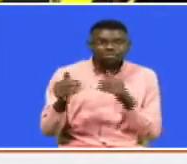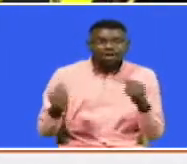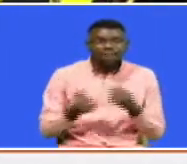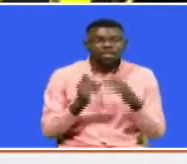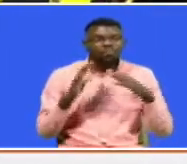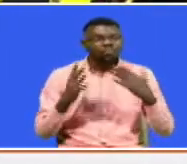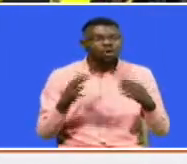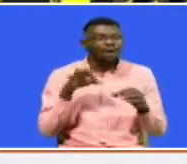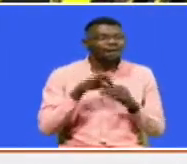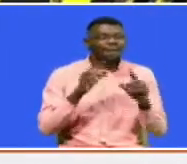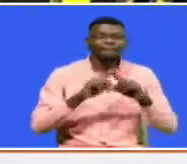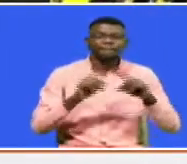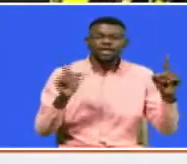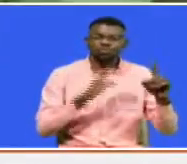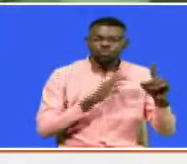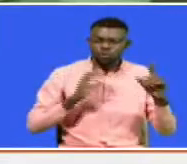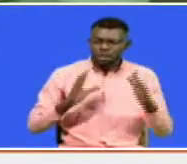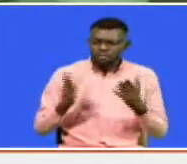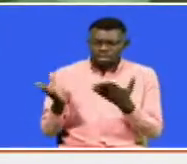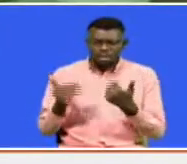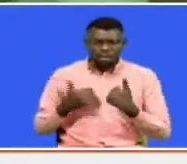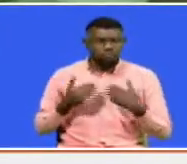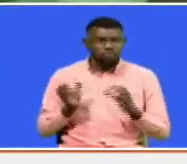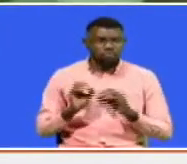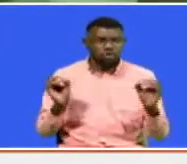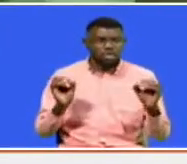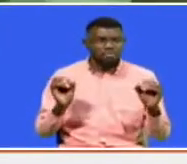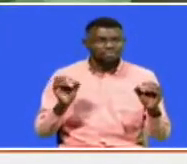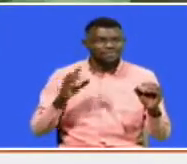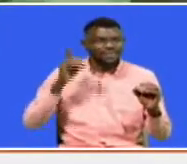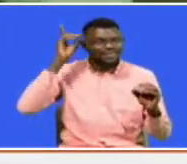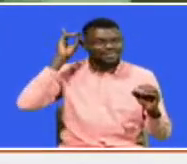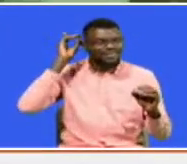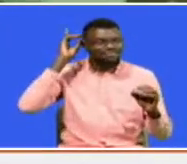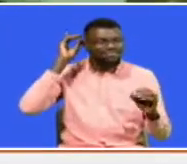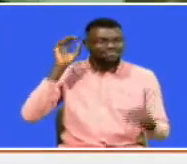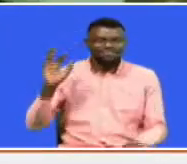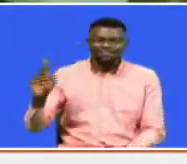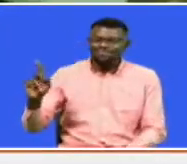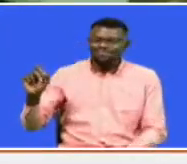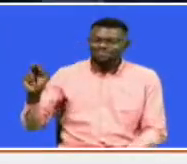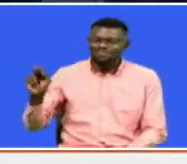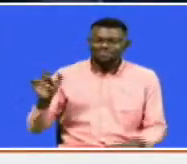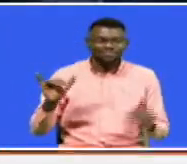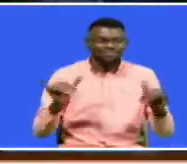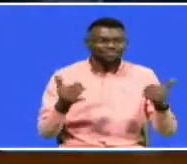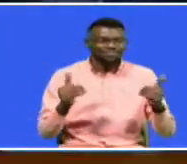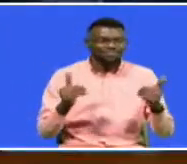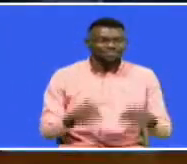by-election with no commissioners in office. Daniel Karaoke, KTN